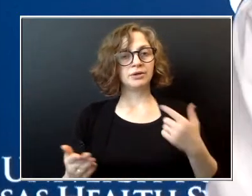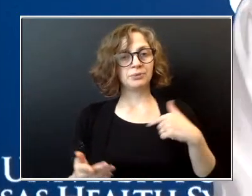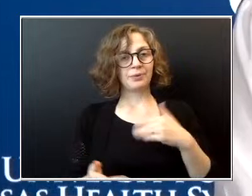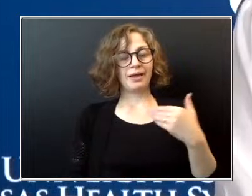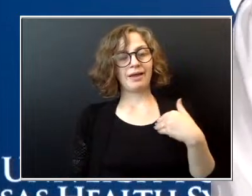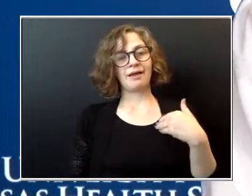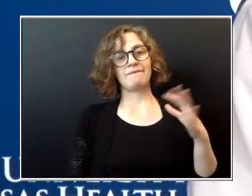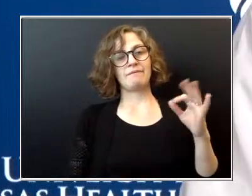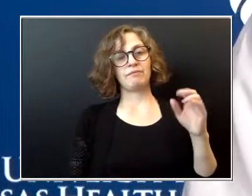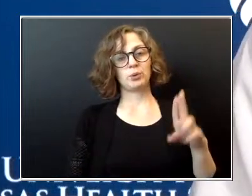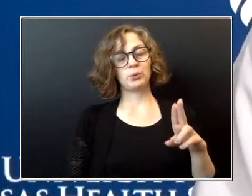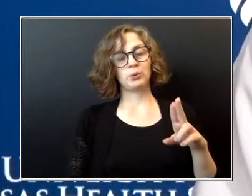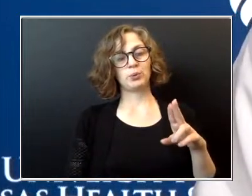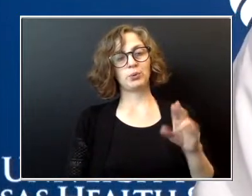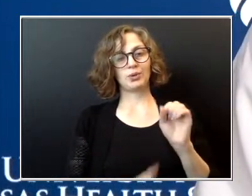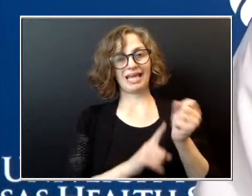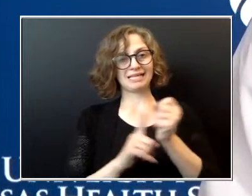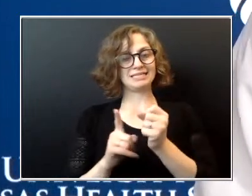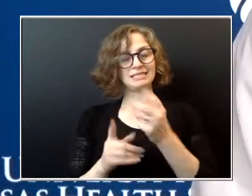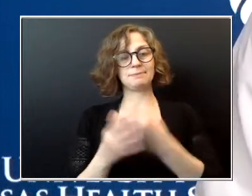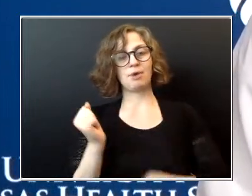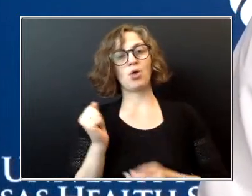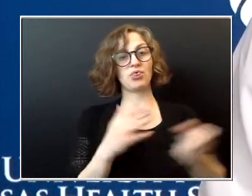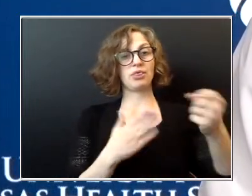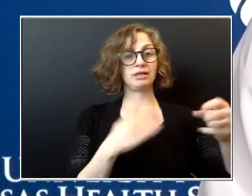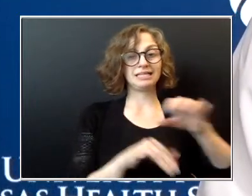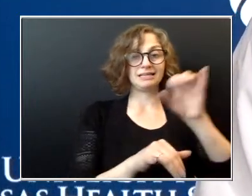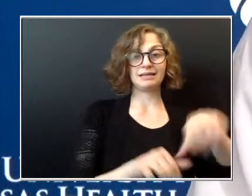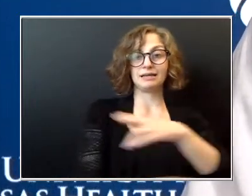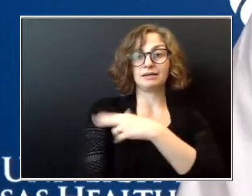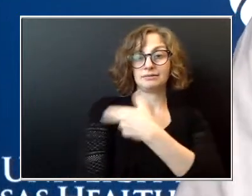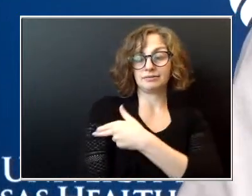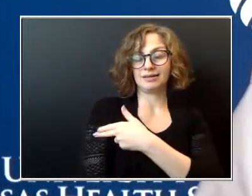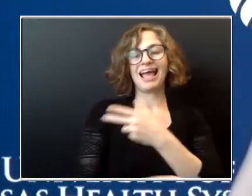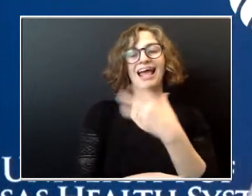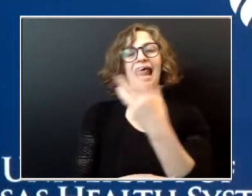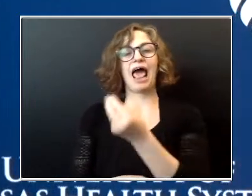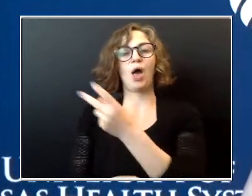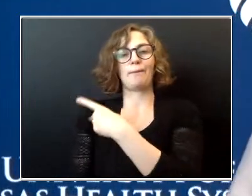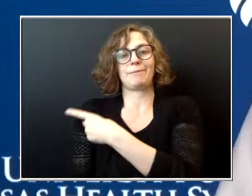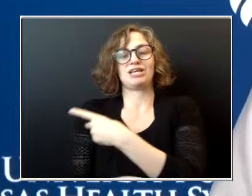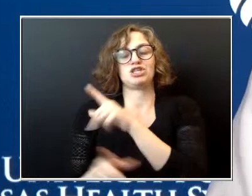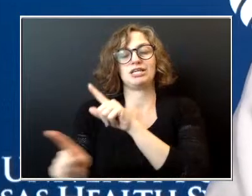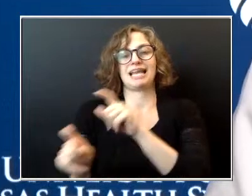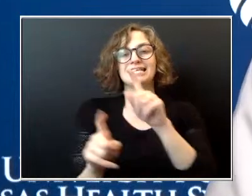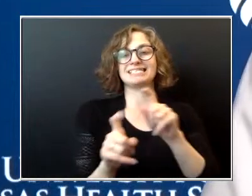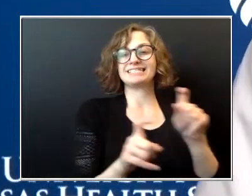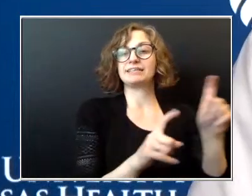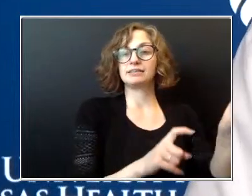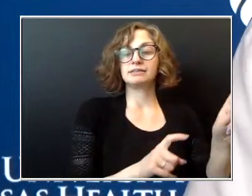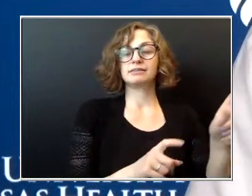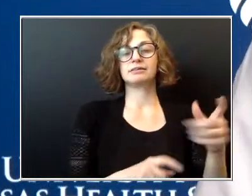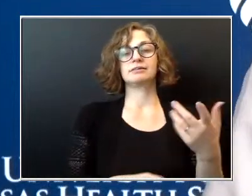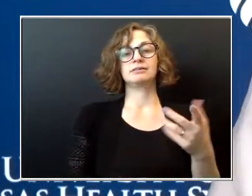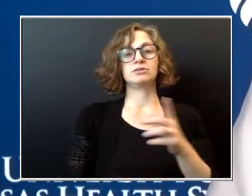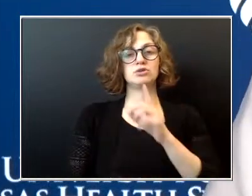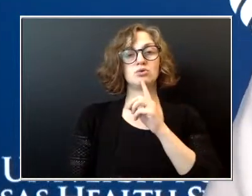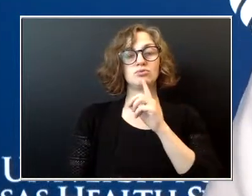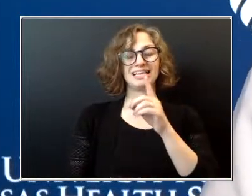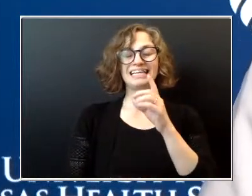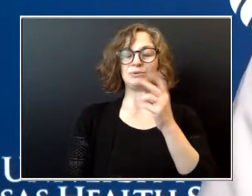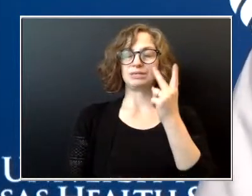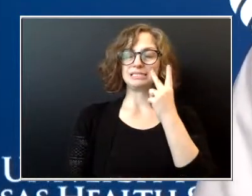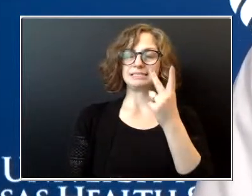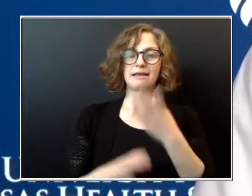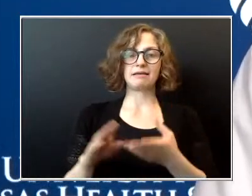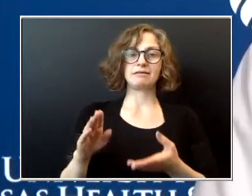both inpatient and outpatient testing. Those are driven largely by increasing influenza B cases. So